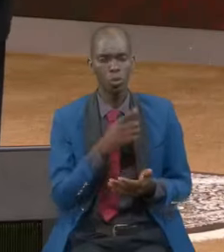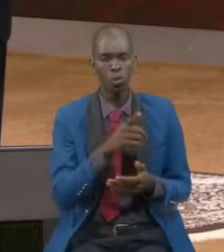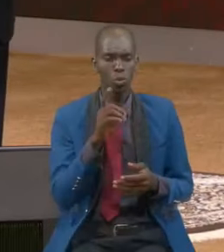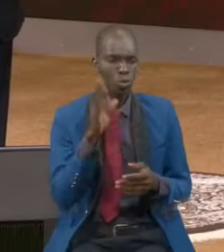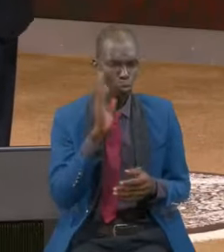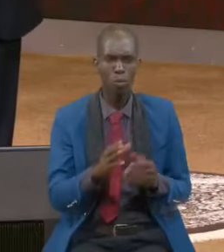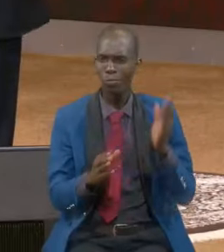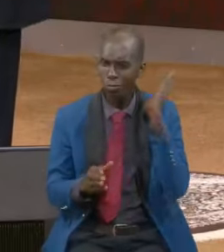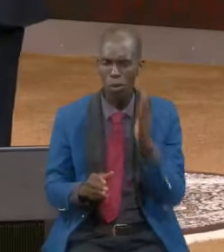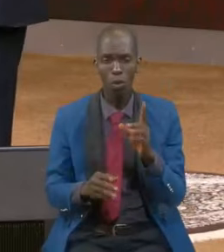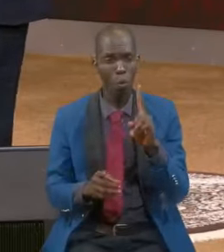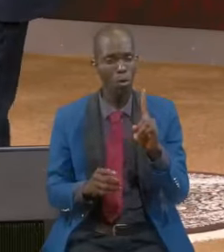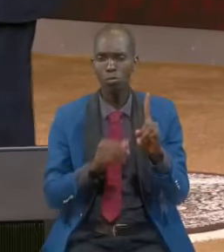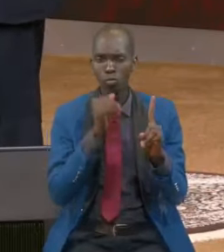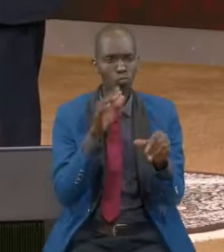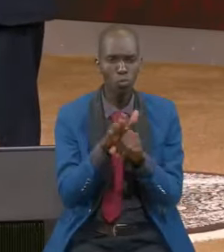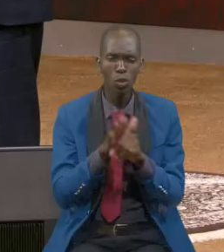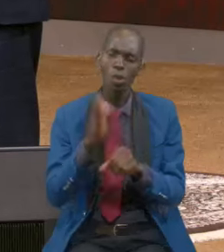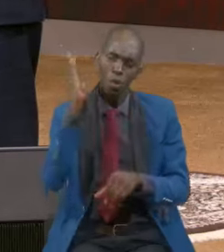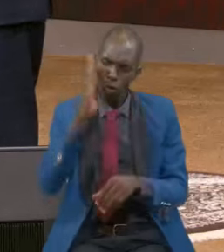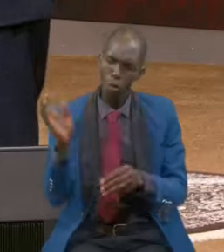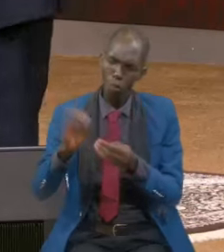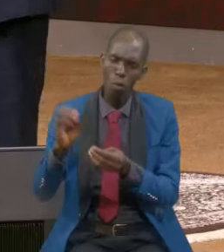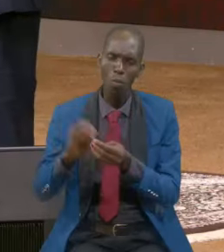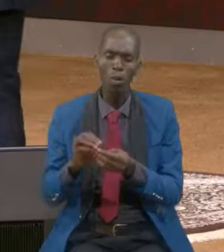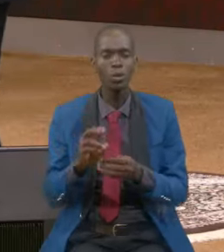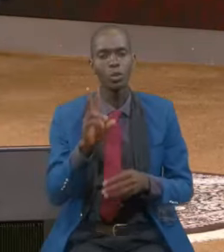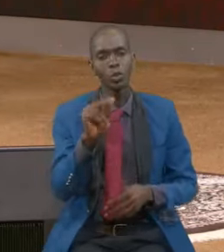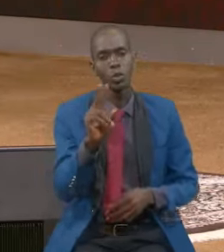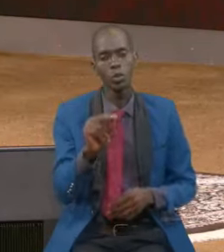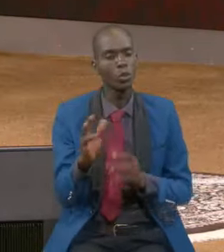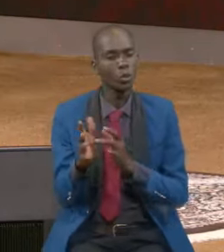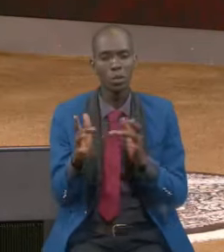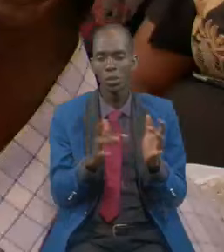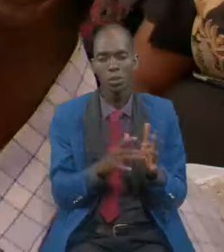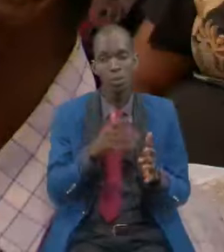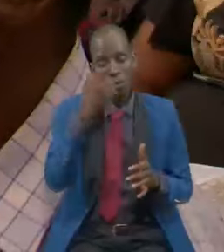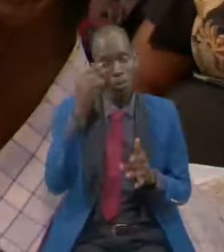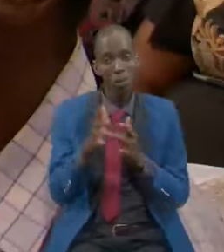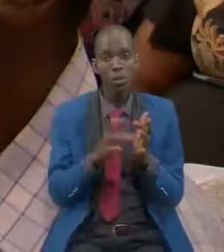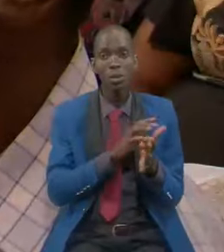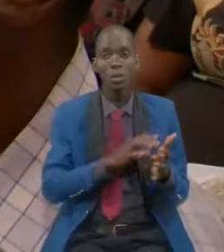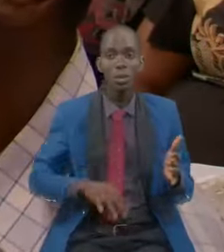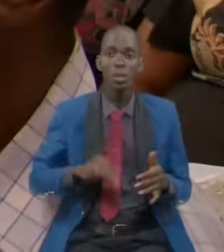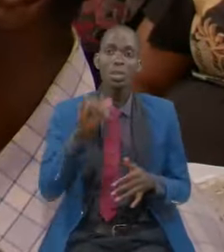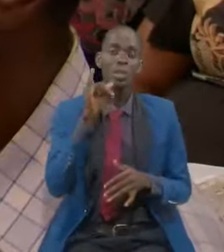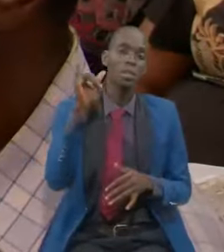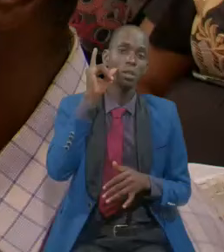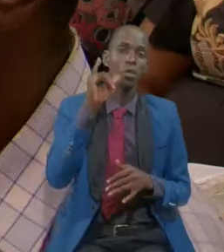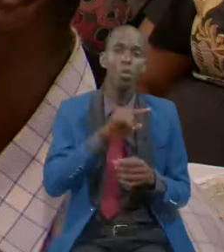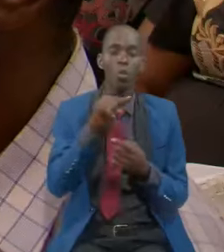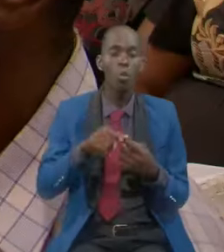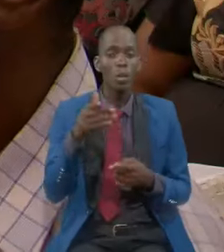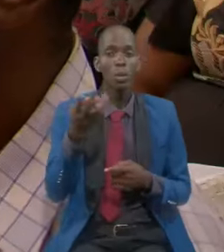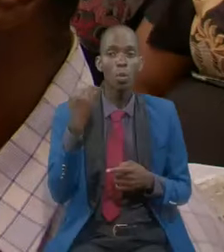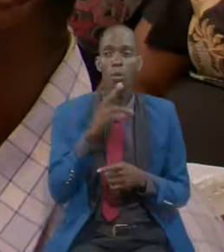ear, cut off another part. No. Because Jesus Christ, yesterday, when there was no